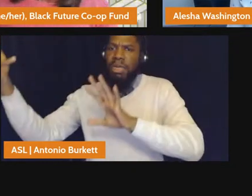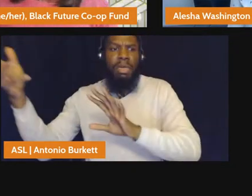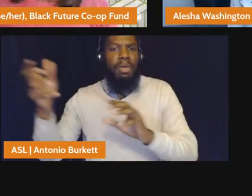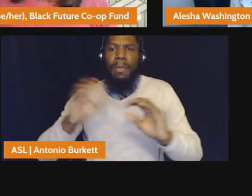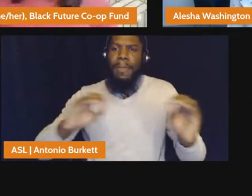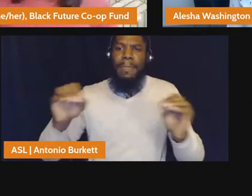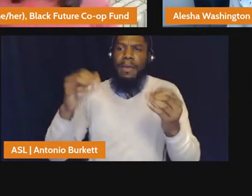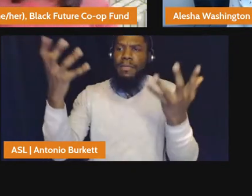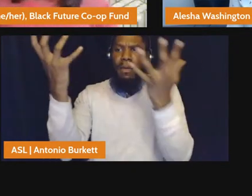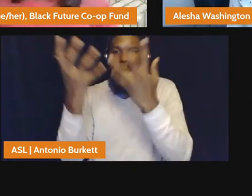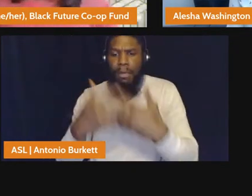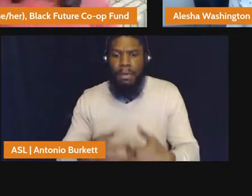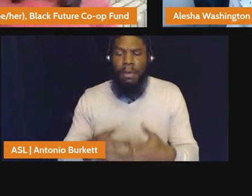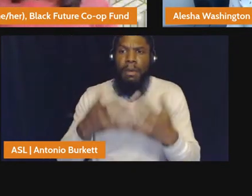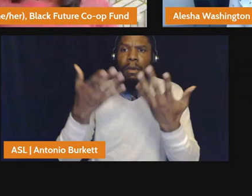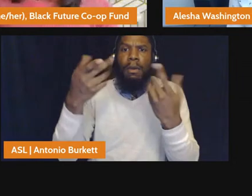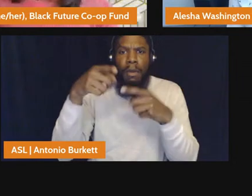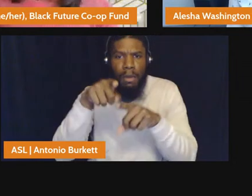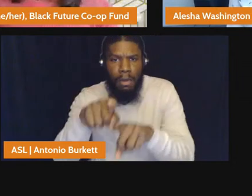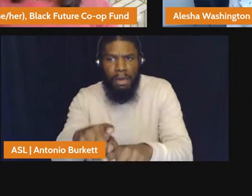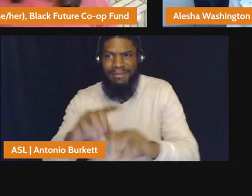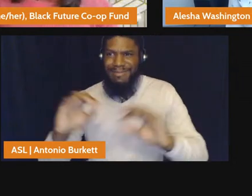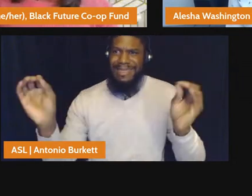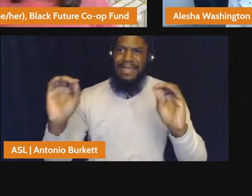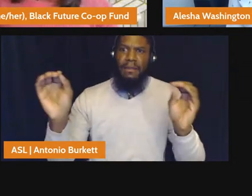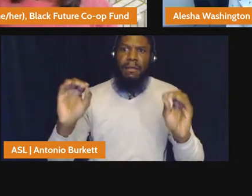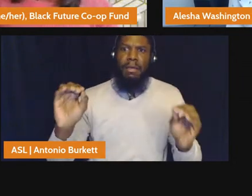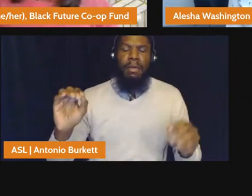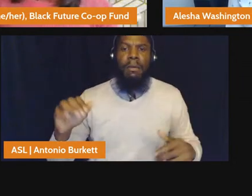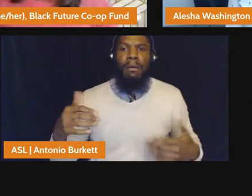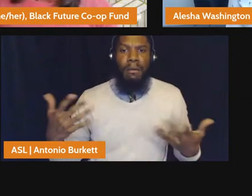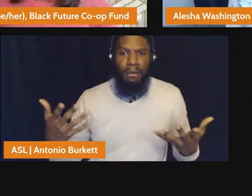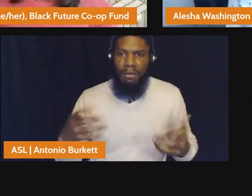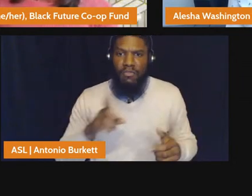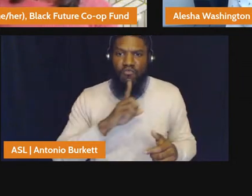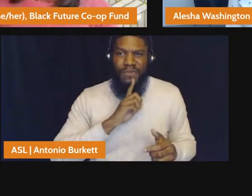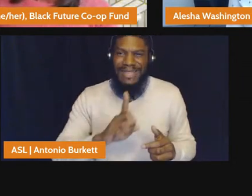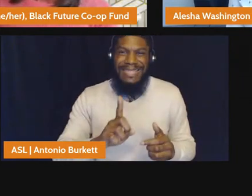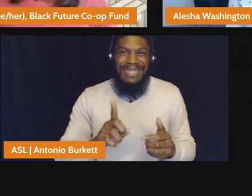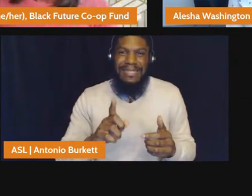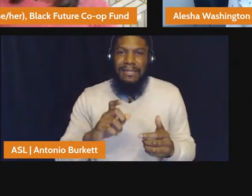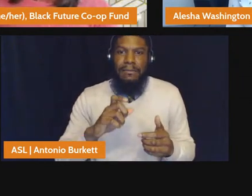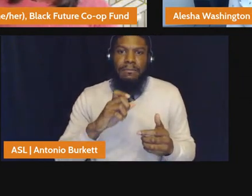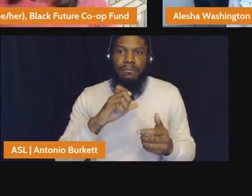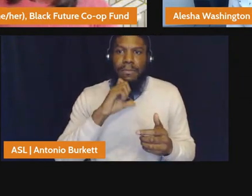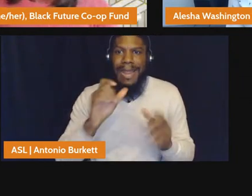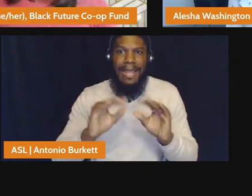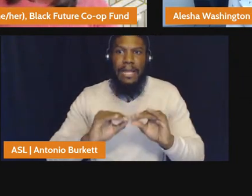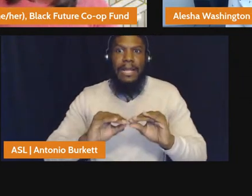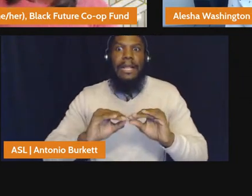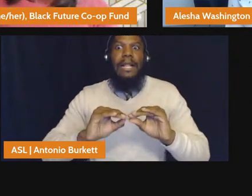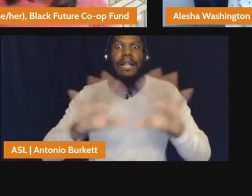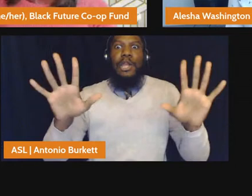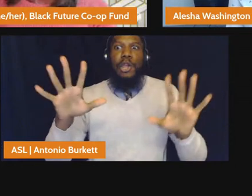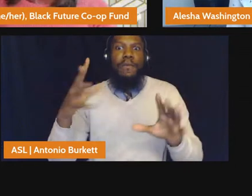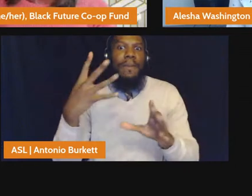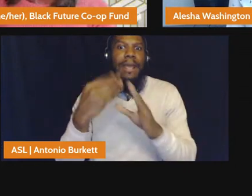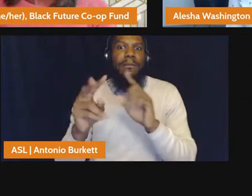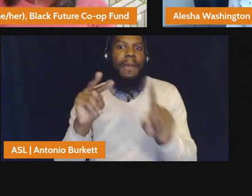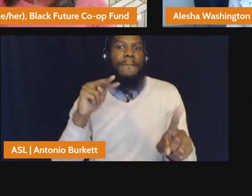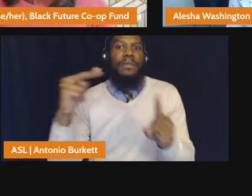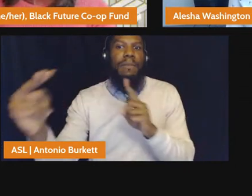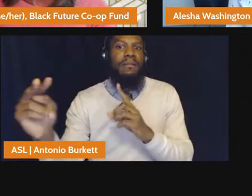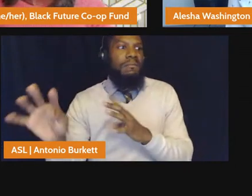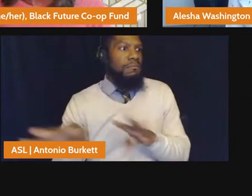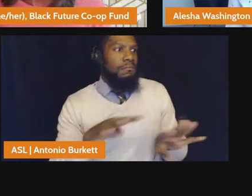so it was not apparent that we were doing that work to the broader community because we didn't